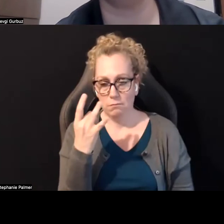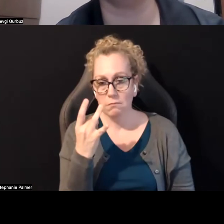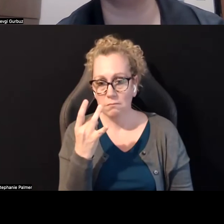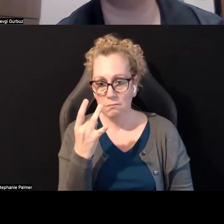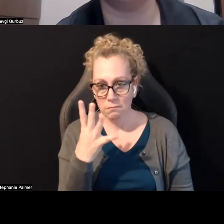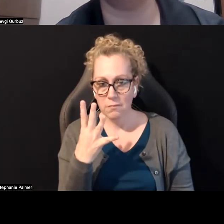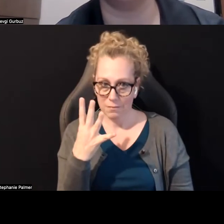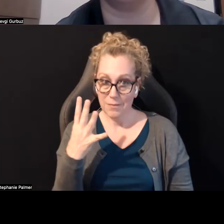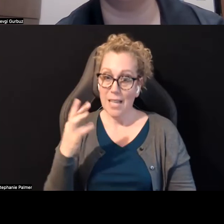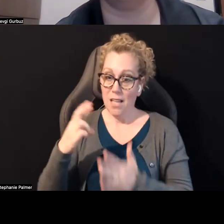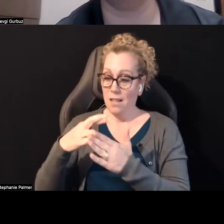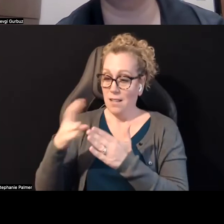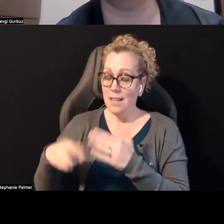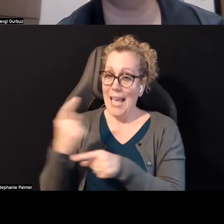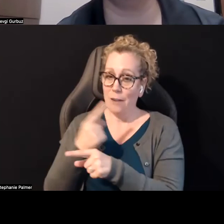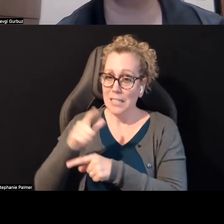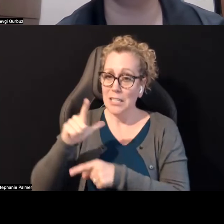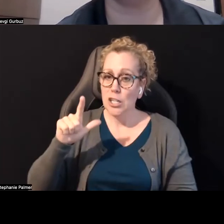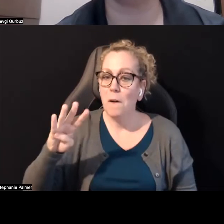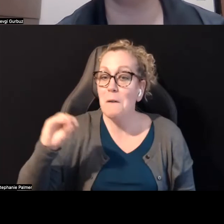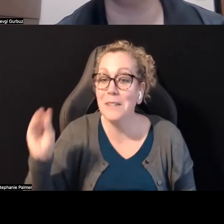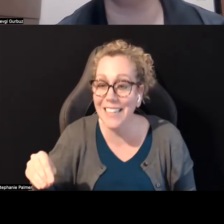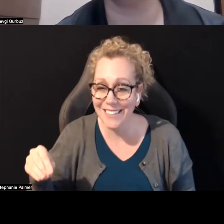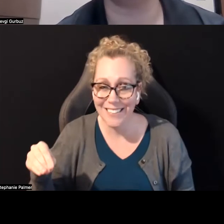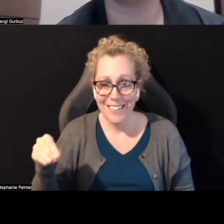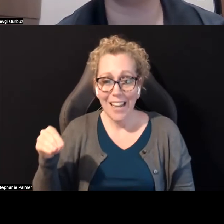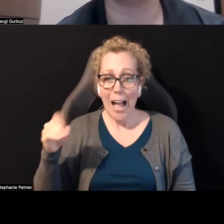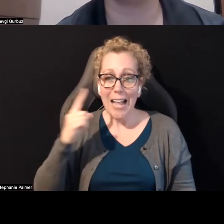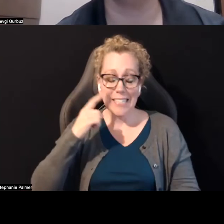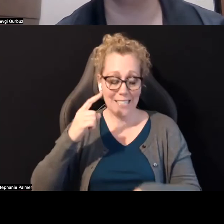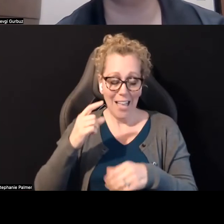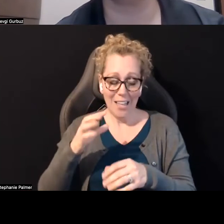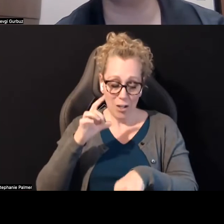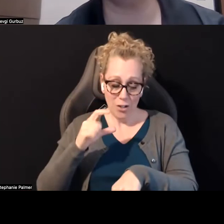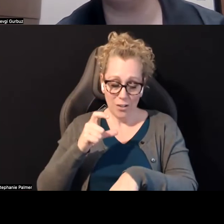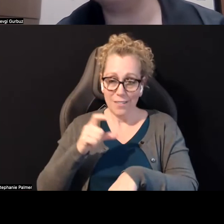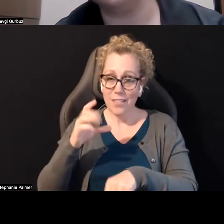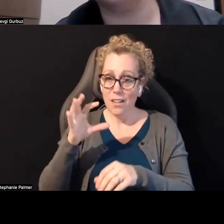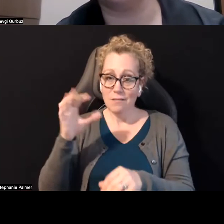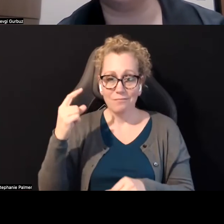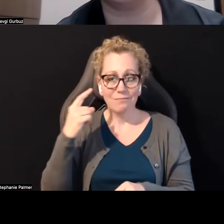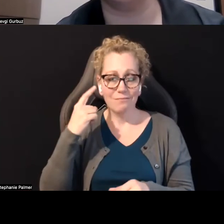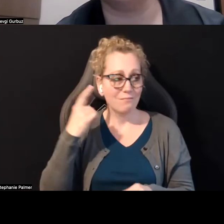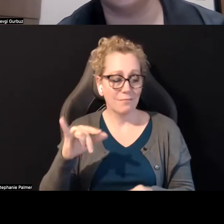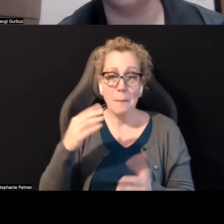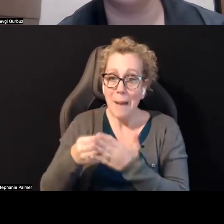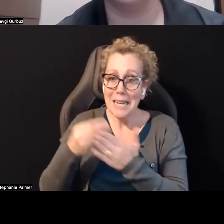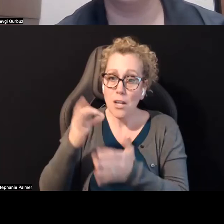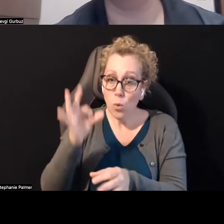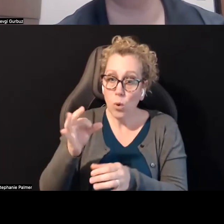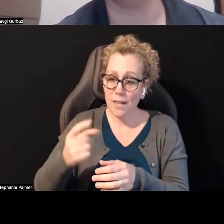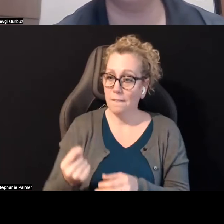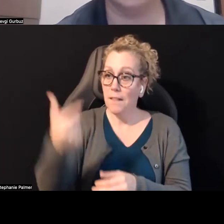only get 24% accuracy. I mean, flip a coin, you would do better than that. There, in my opinion, therefore, is no